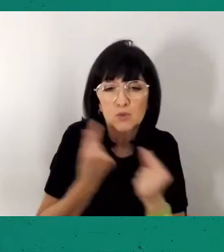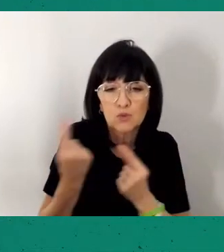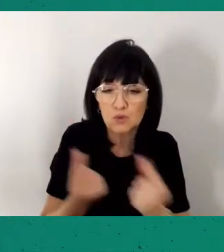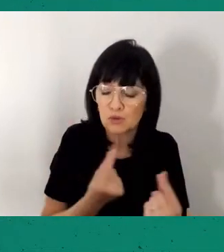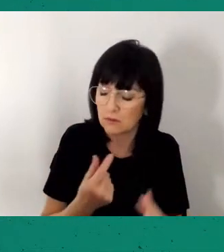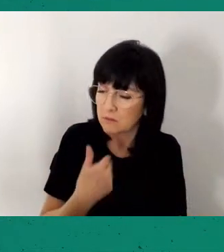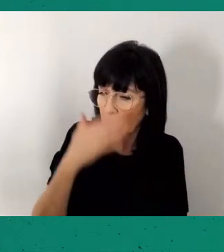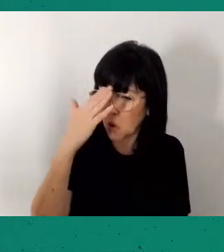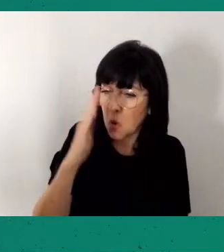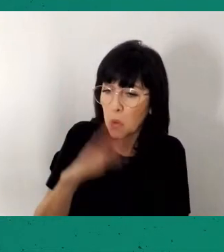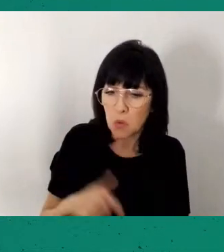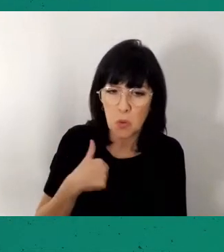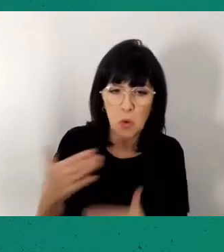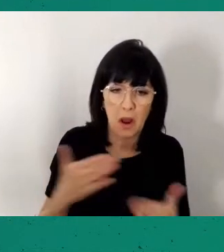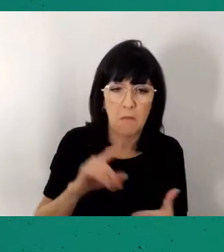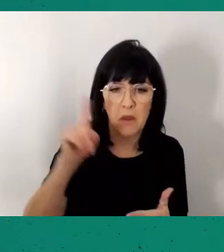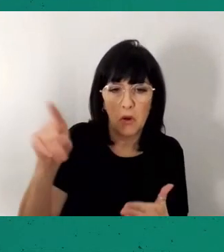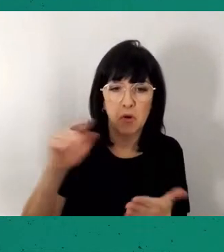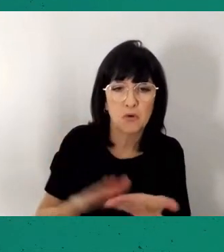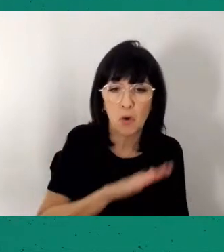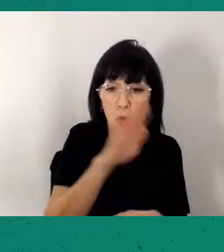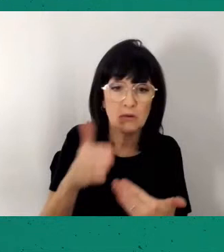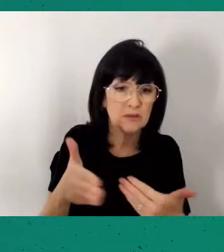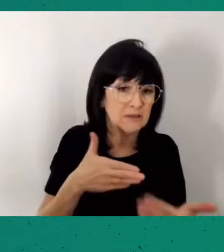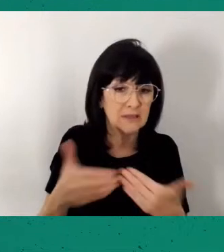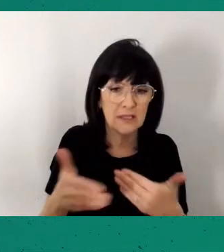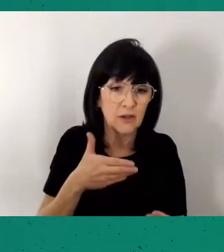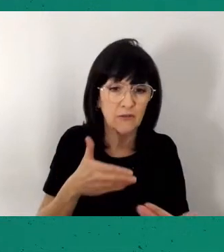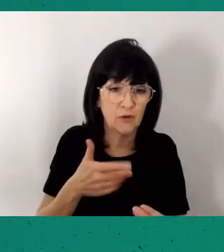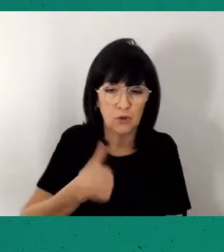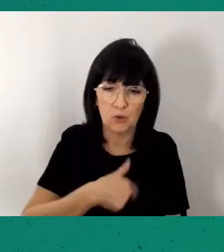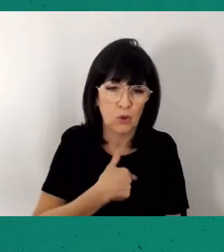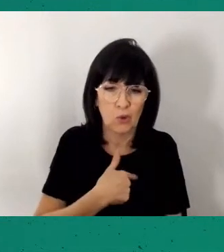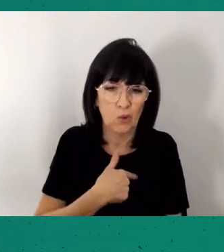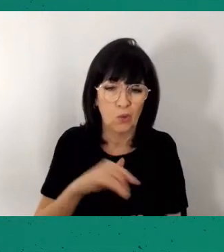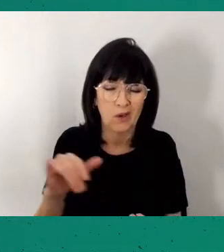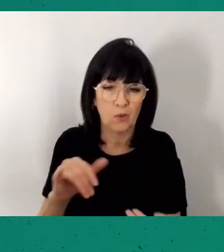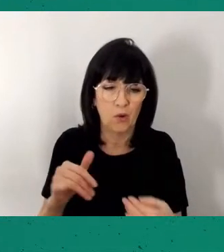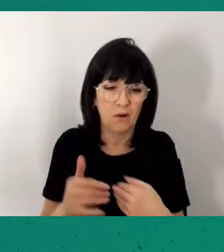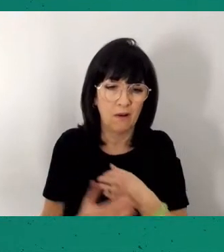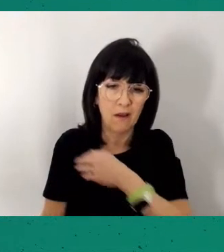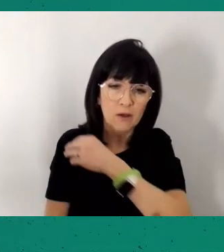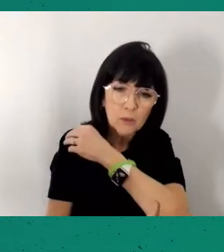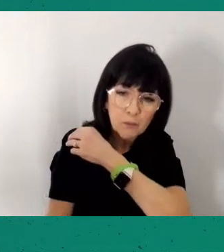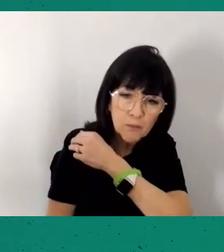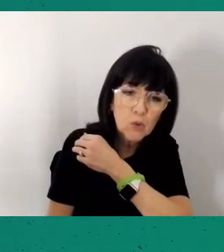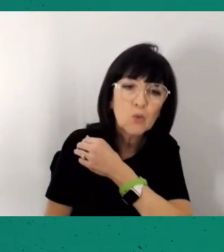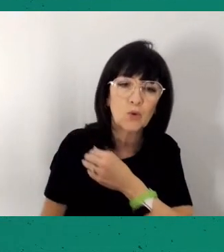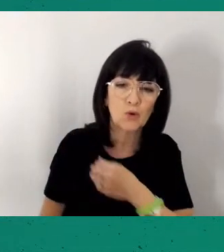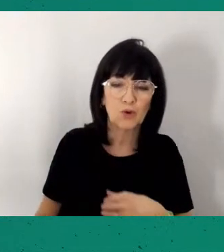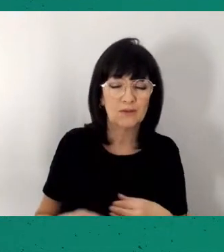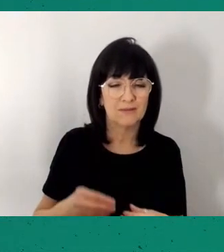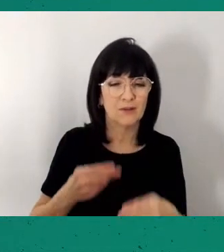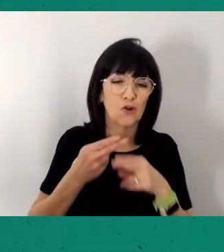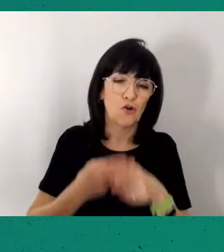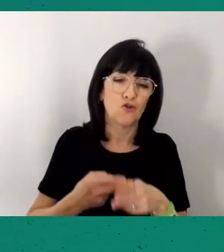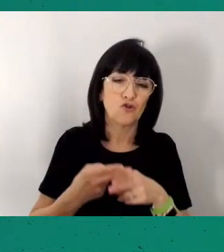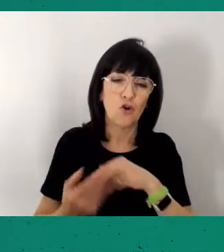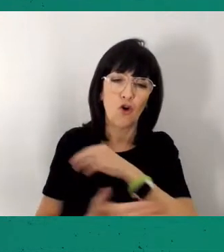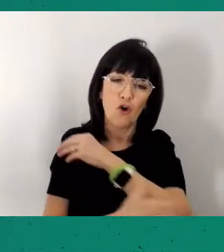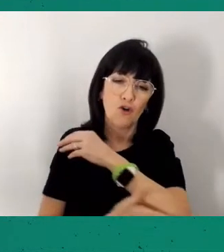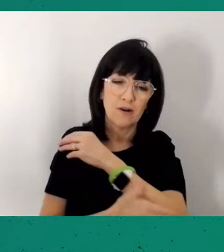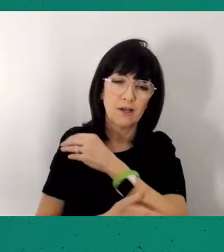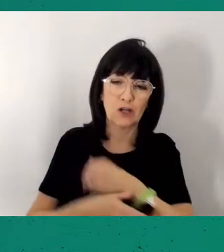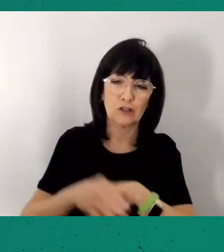college though, even though we were poor country church mice, but my mother had gone to college, to Delaware State College High